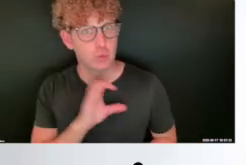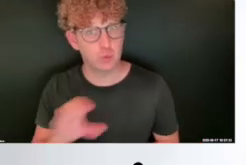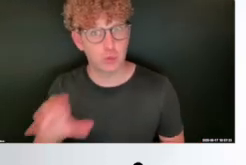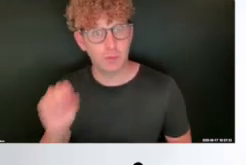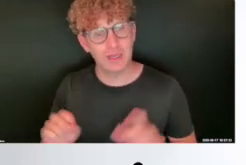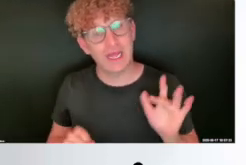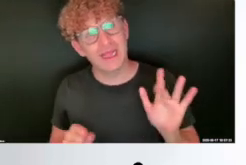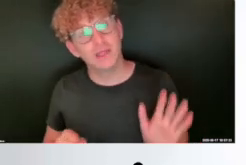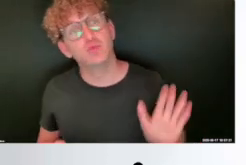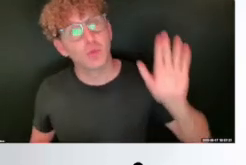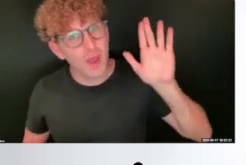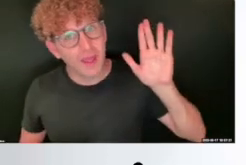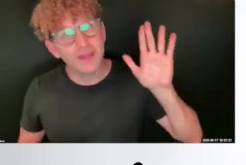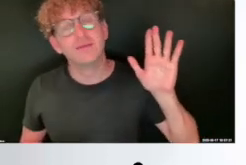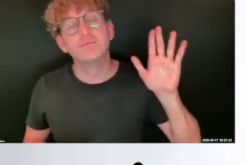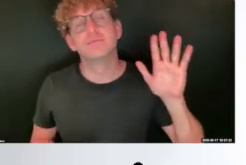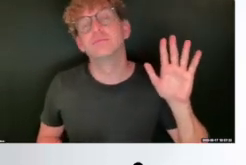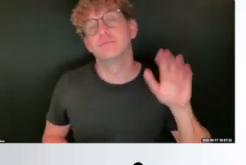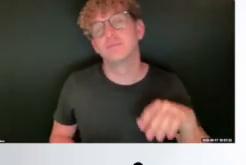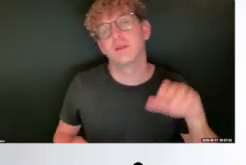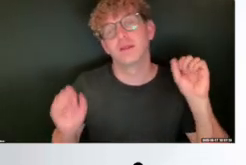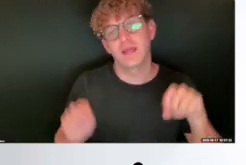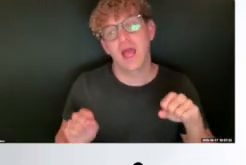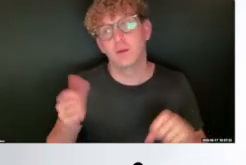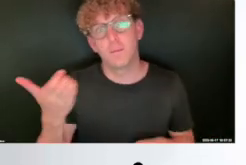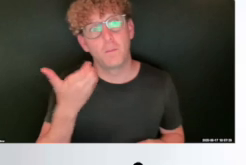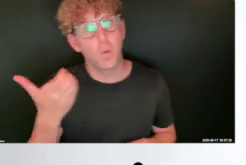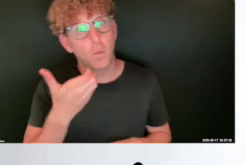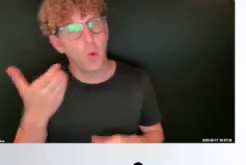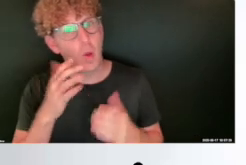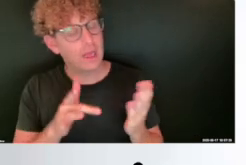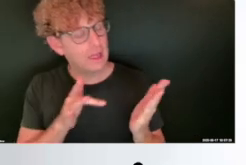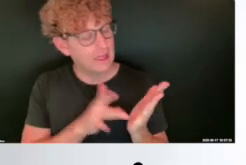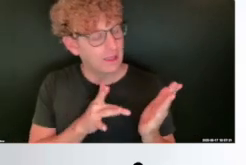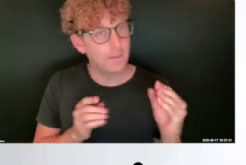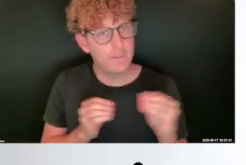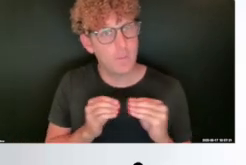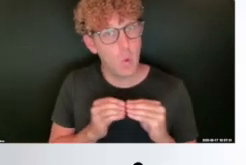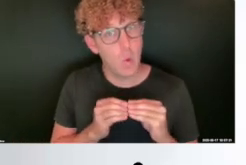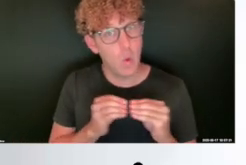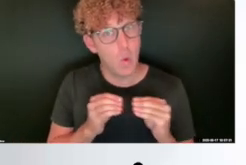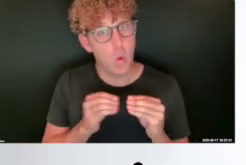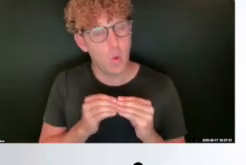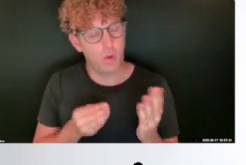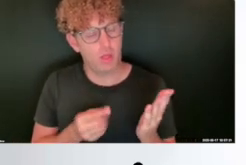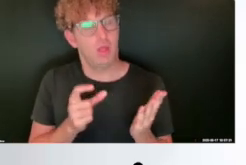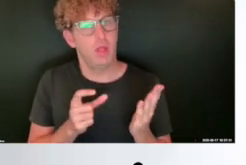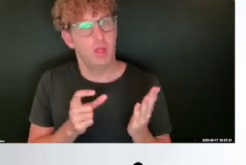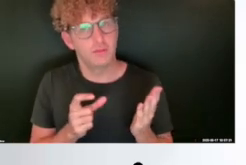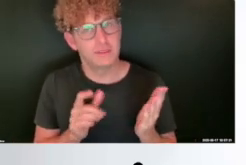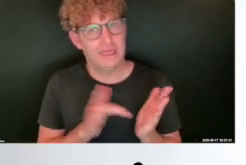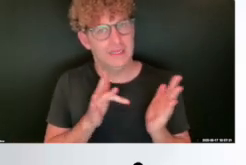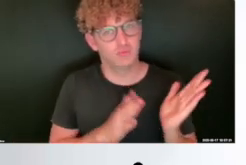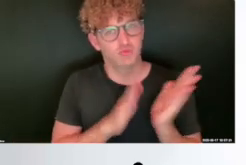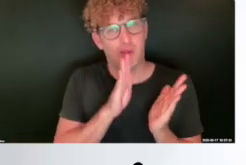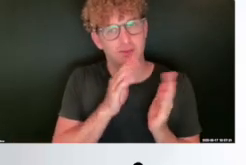This email address will be posted in the chat in both English and Spanish. Please include your name and affiliation, if any, with your question or comment, and